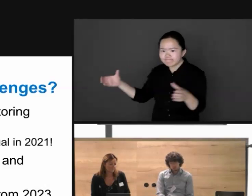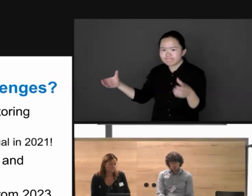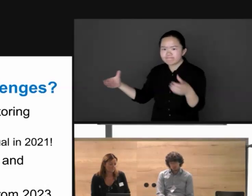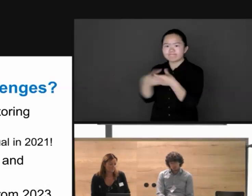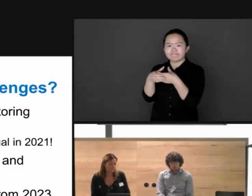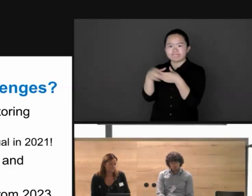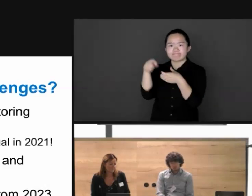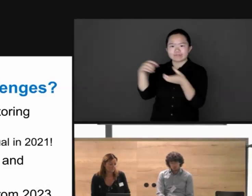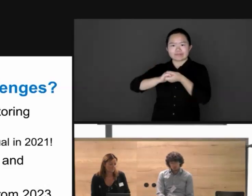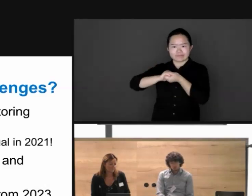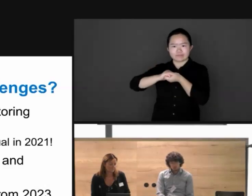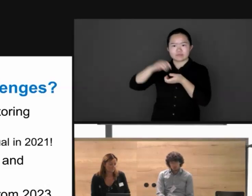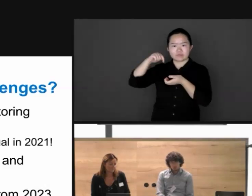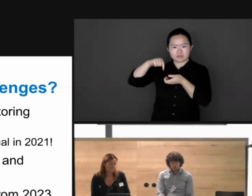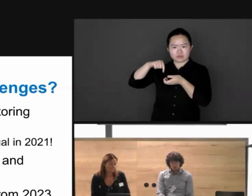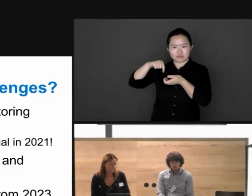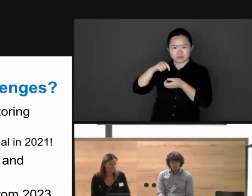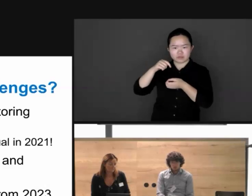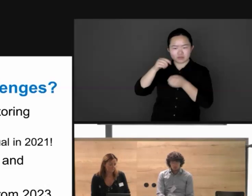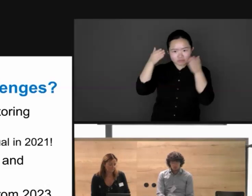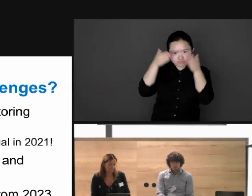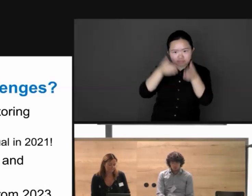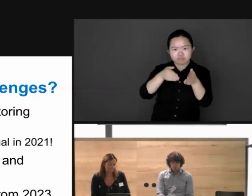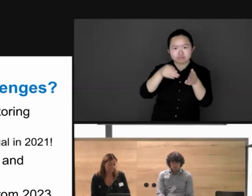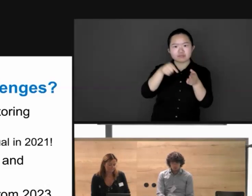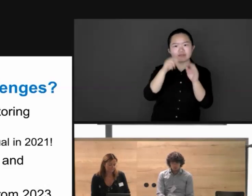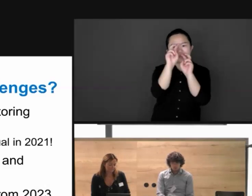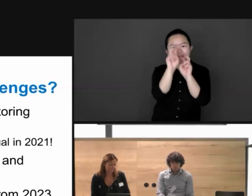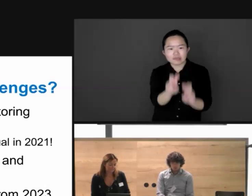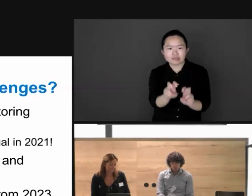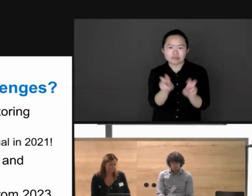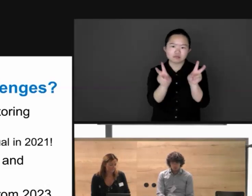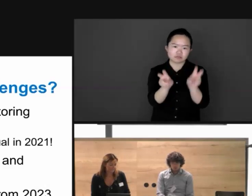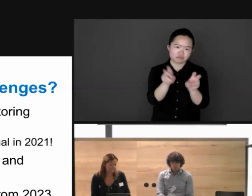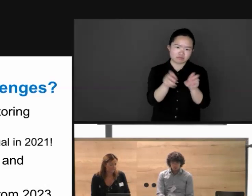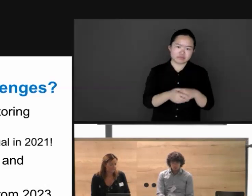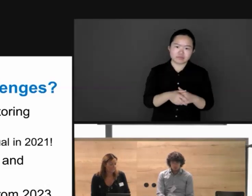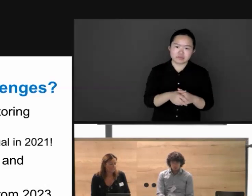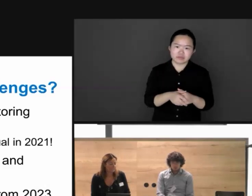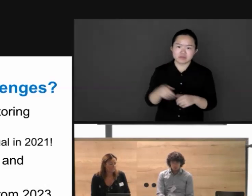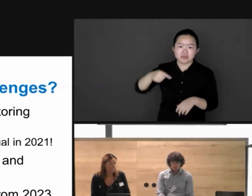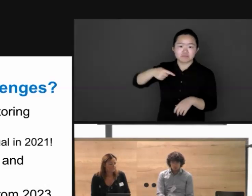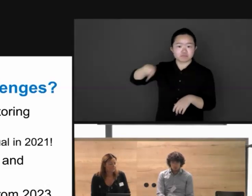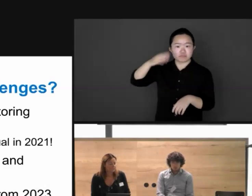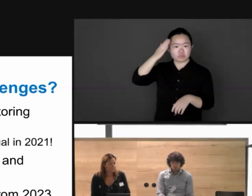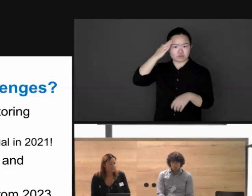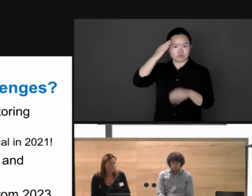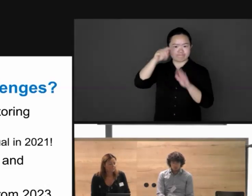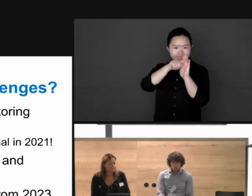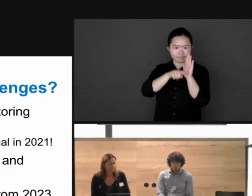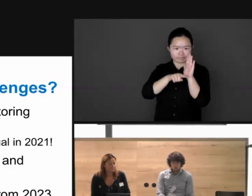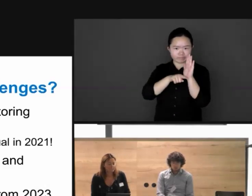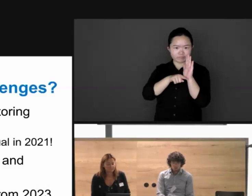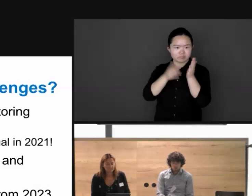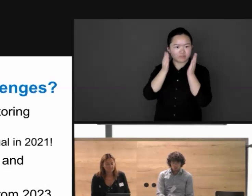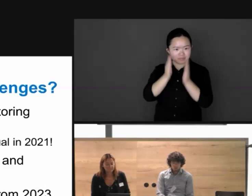is essential since it gives clear guidance for developers, yet it makes sense to modify it as such